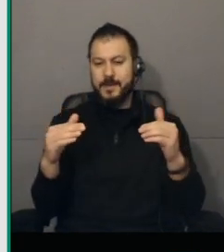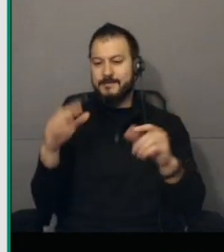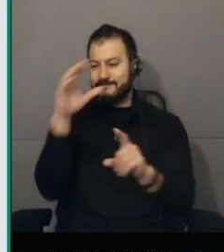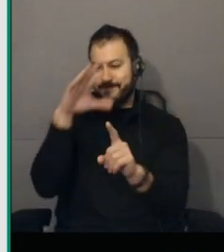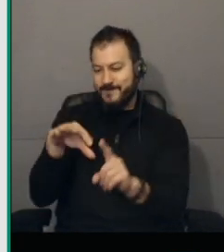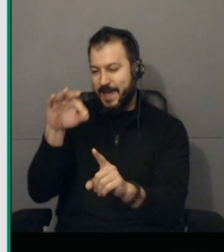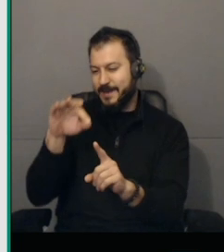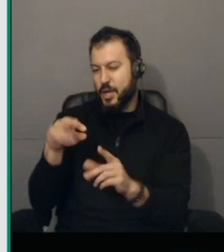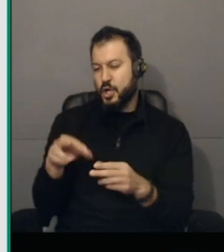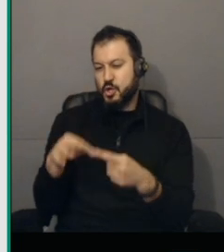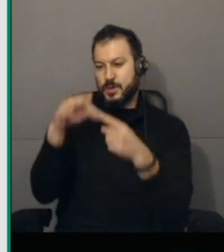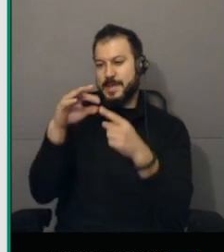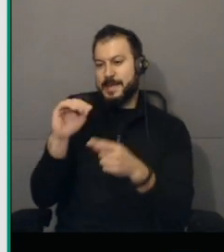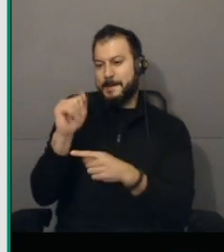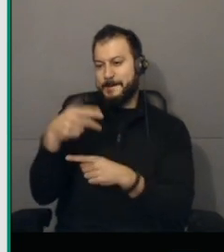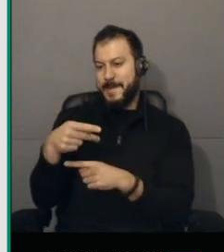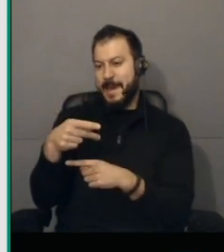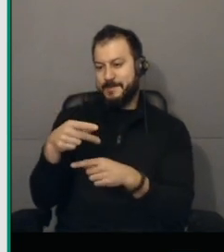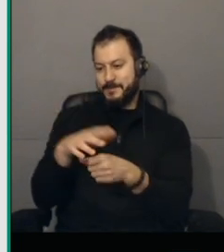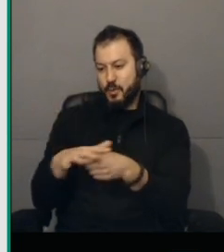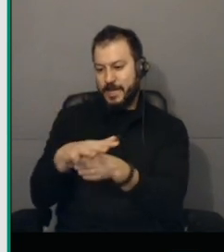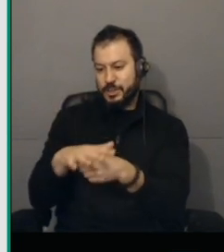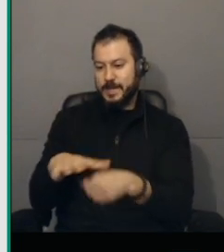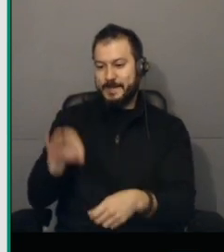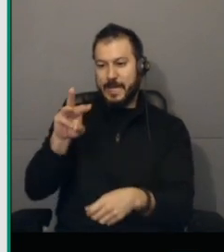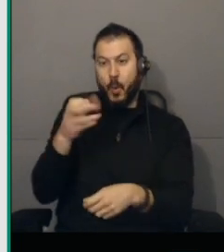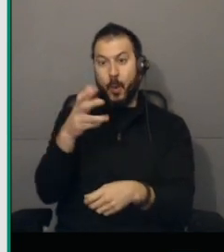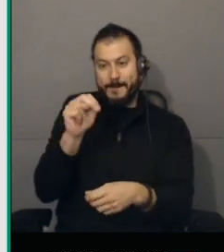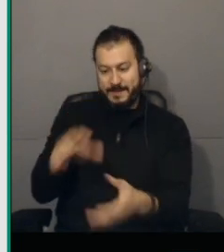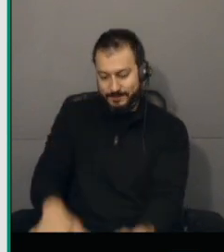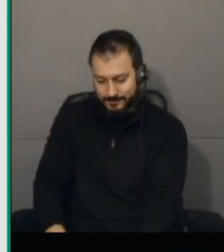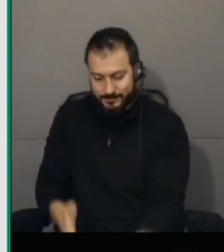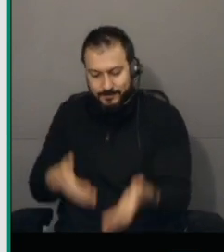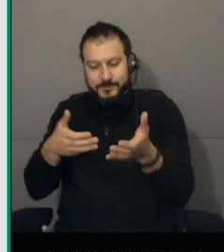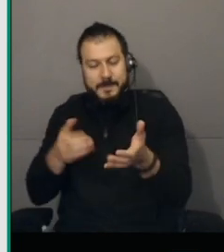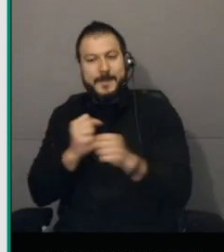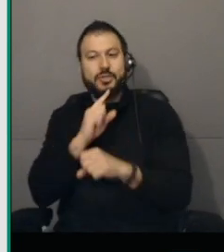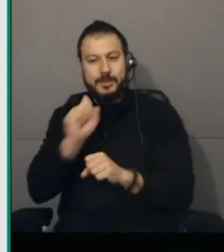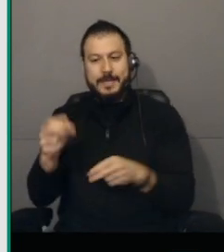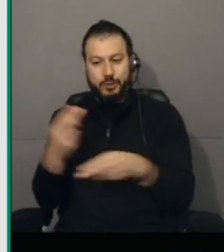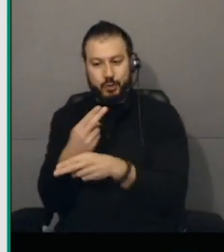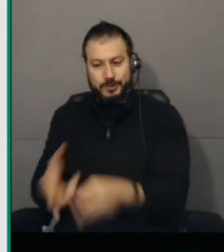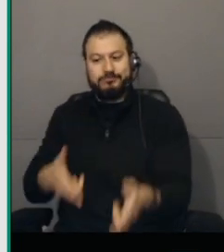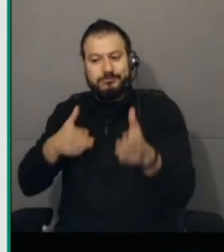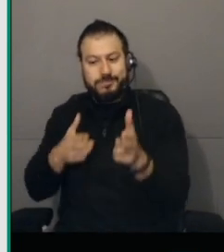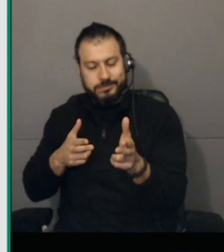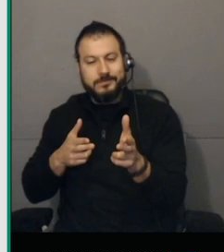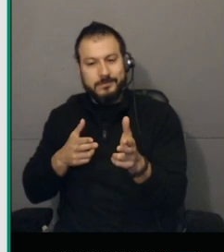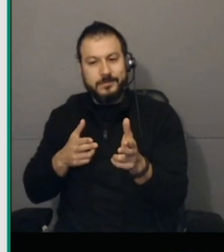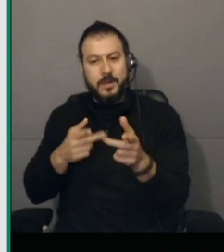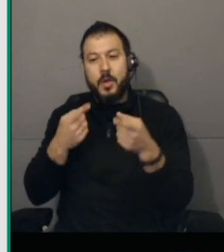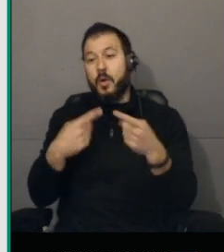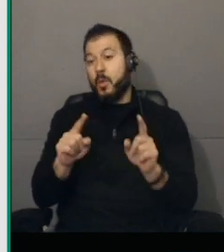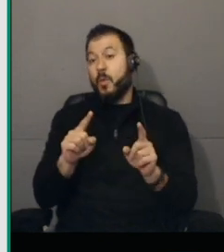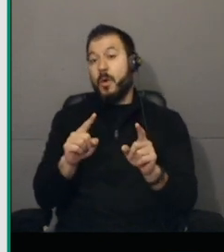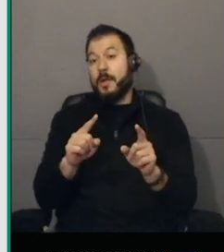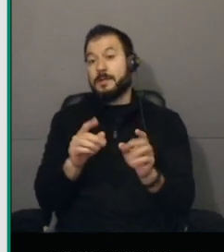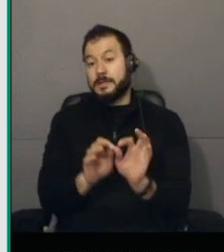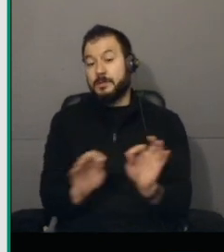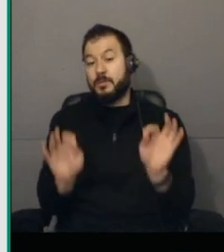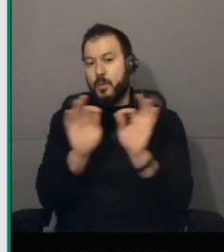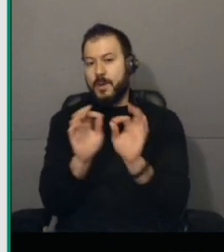weapon location, have the player pick up the weapon, and make sure it can be equipped. While it's important